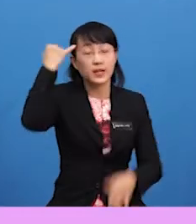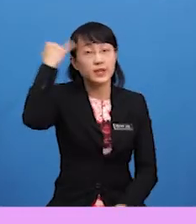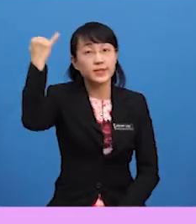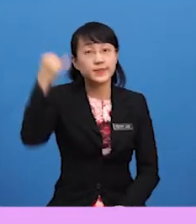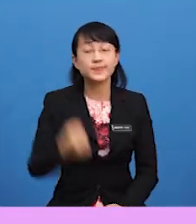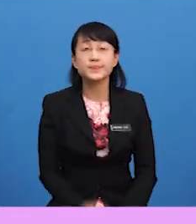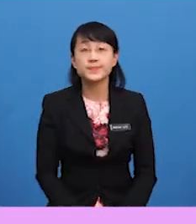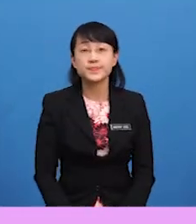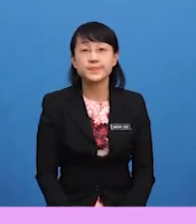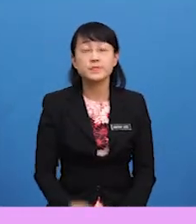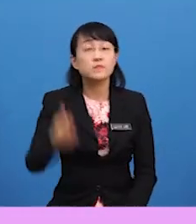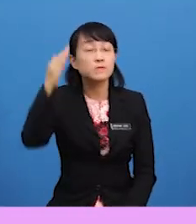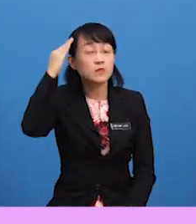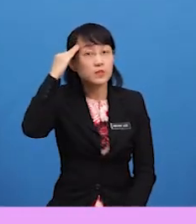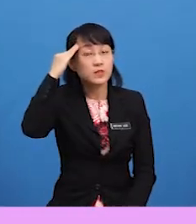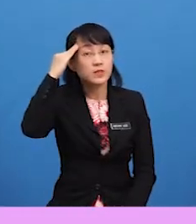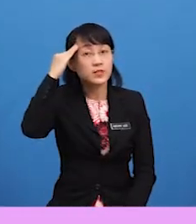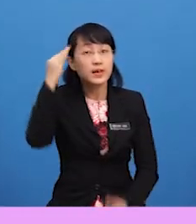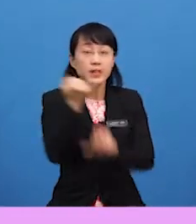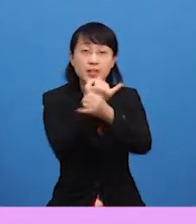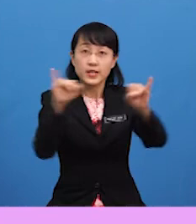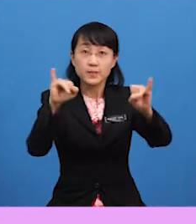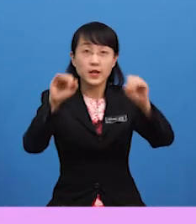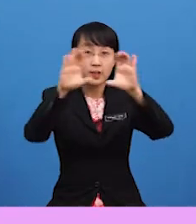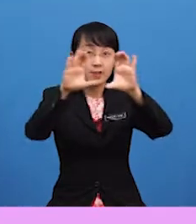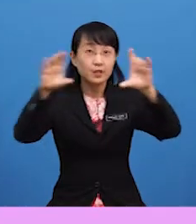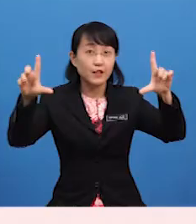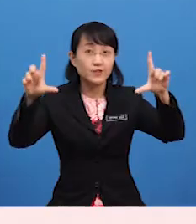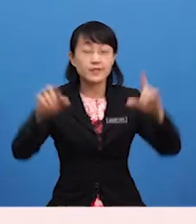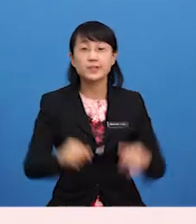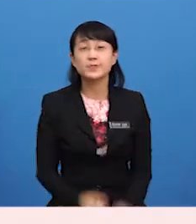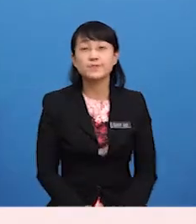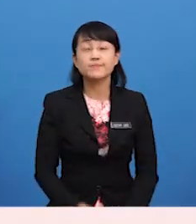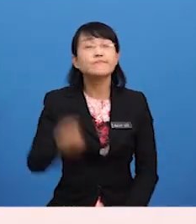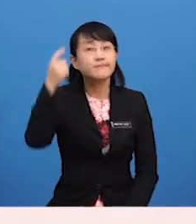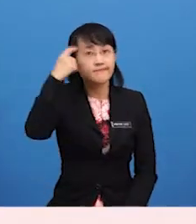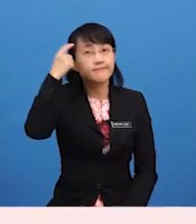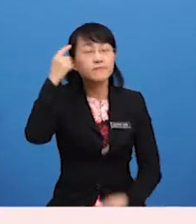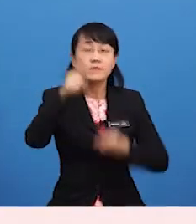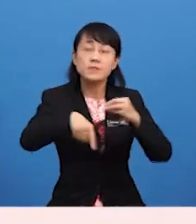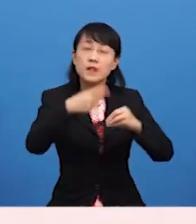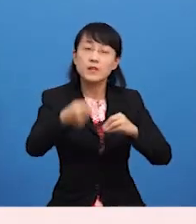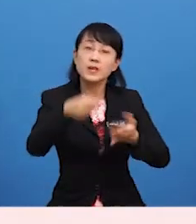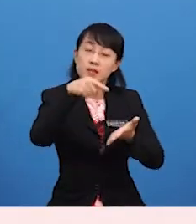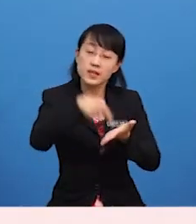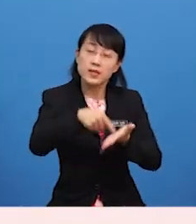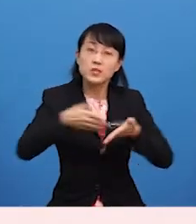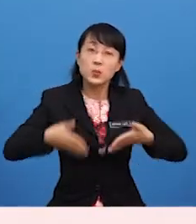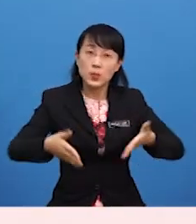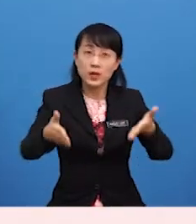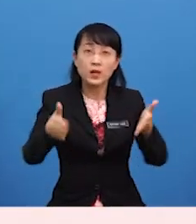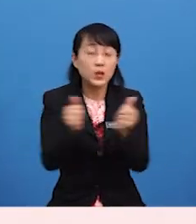so it is known as an independent clause. Think about it this way. Without